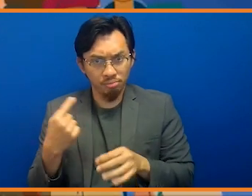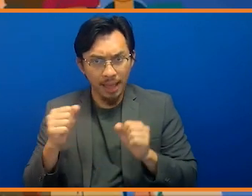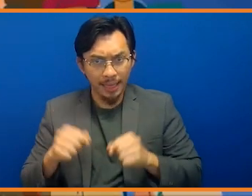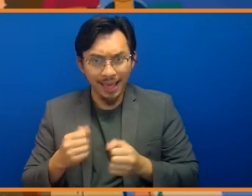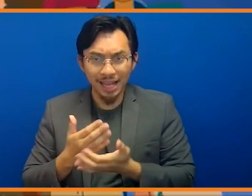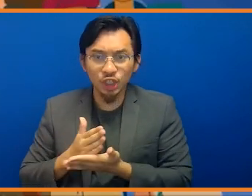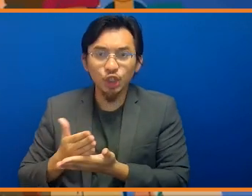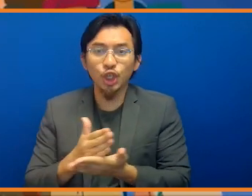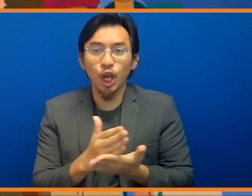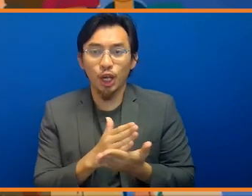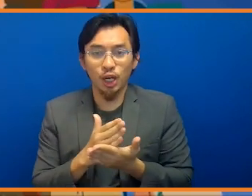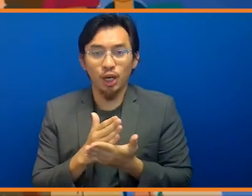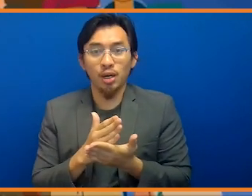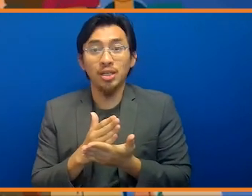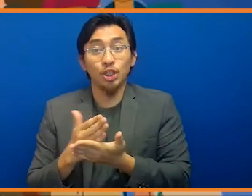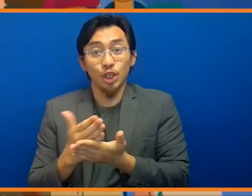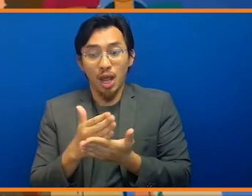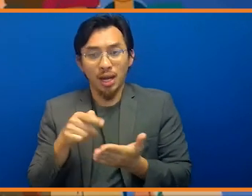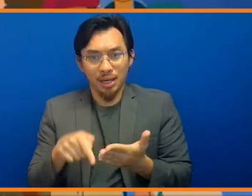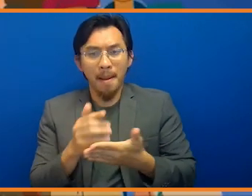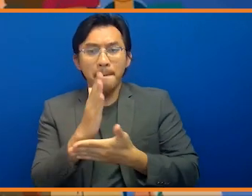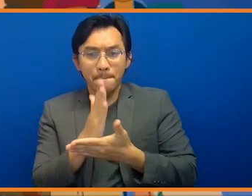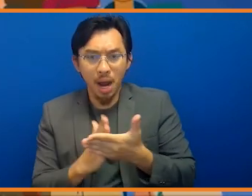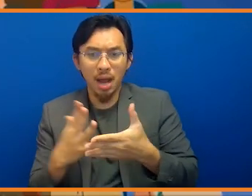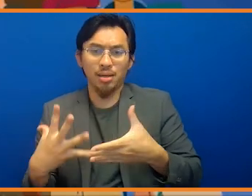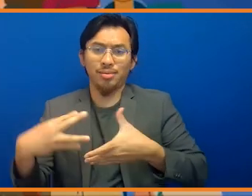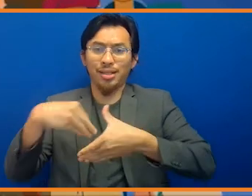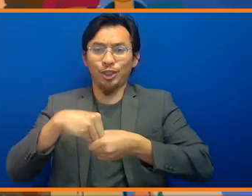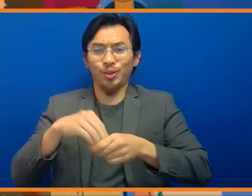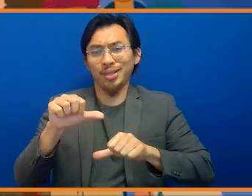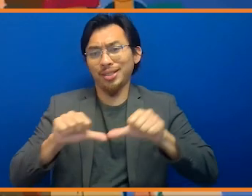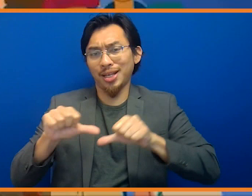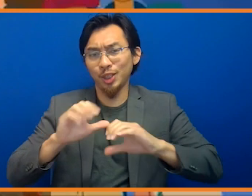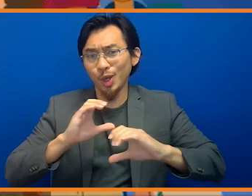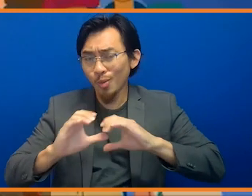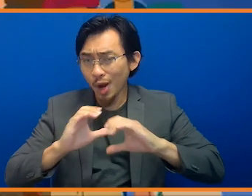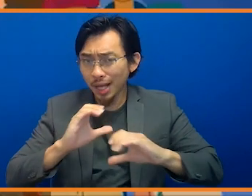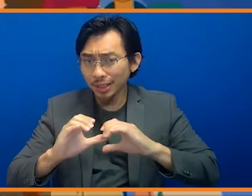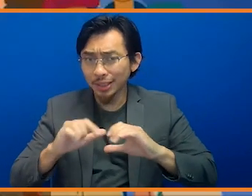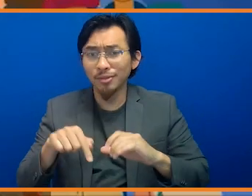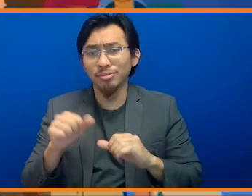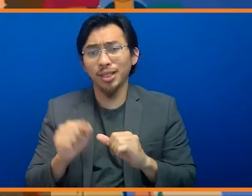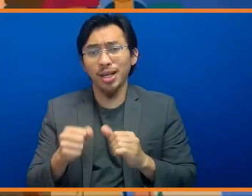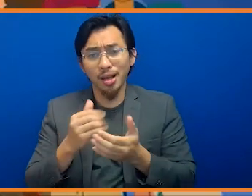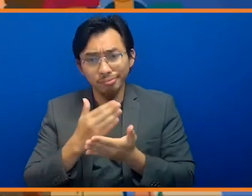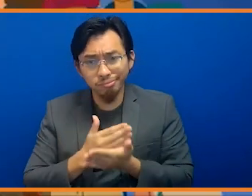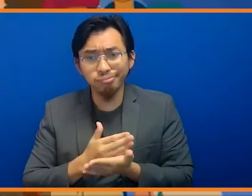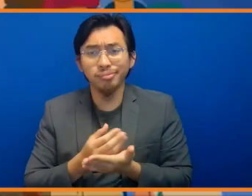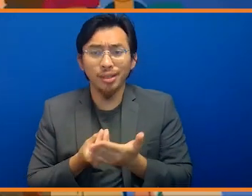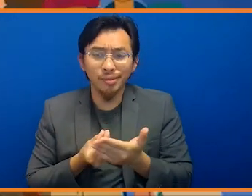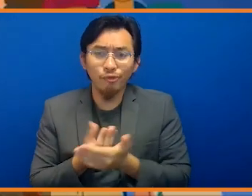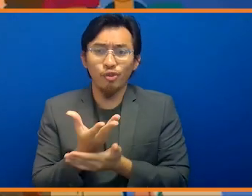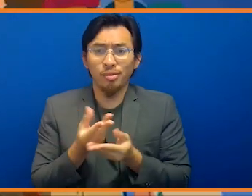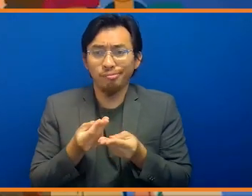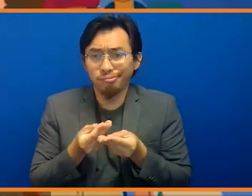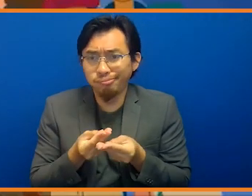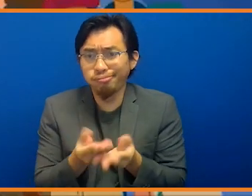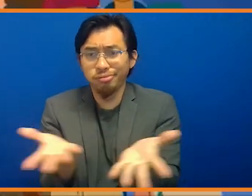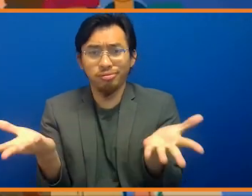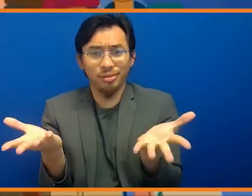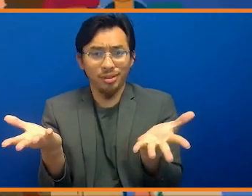or where we can be as part of the science communications, how we can distribute the information that we